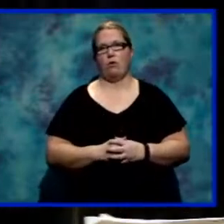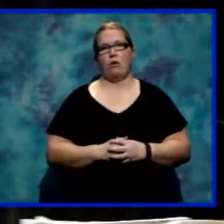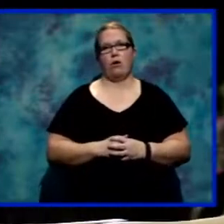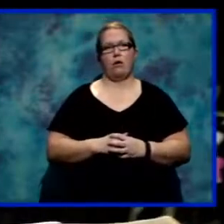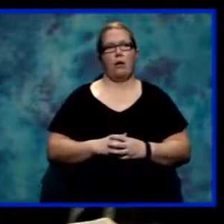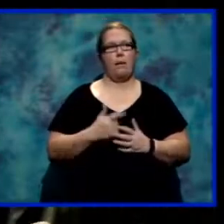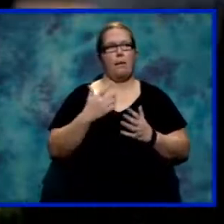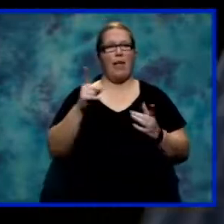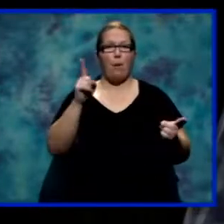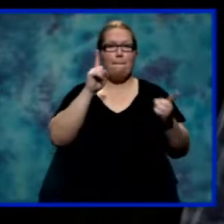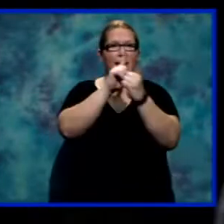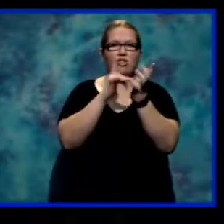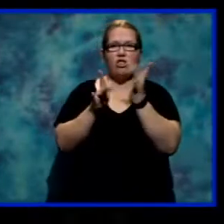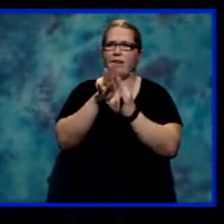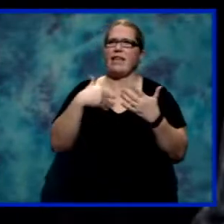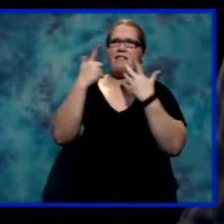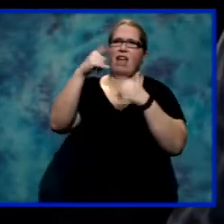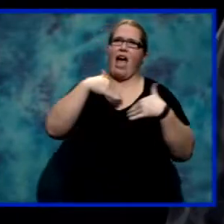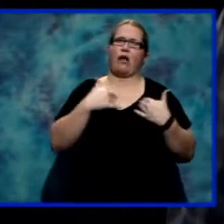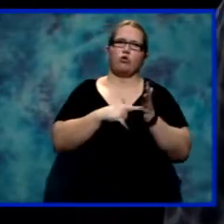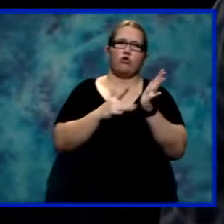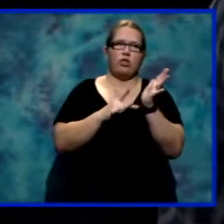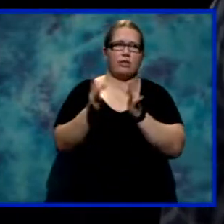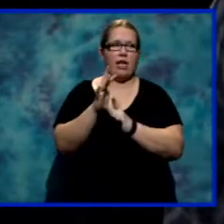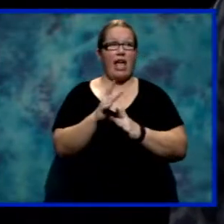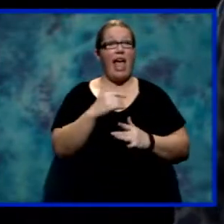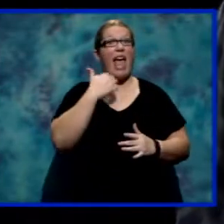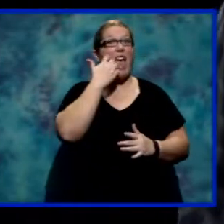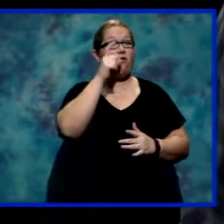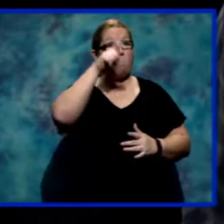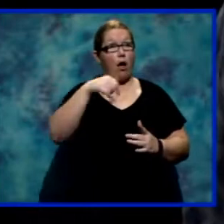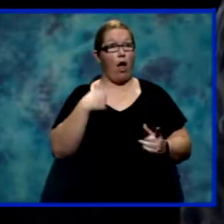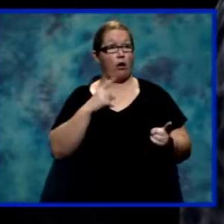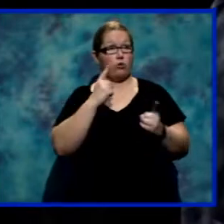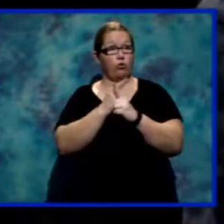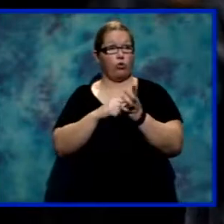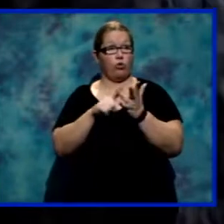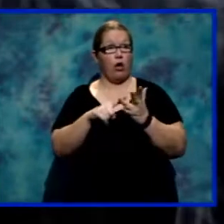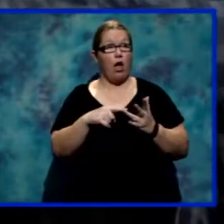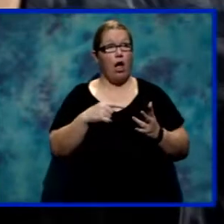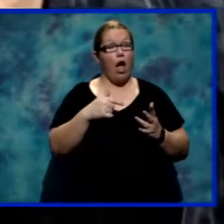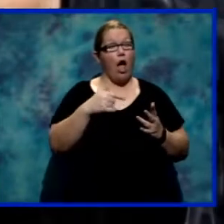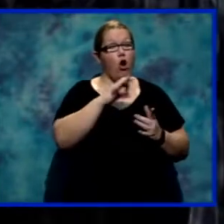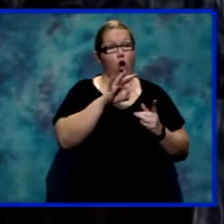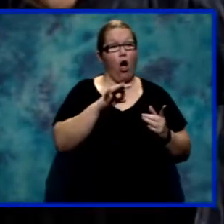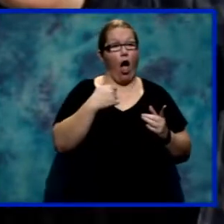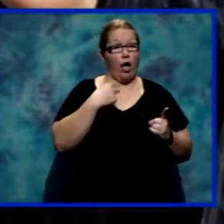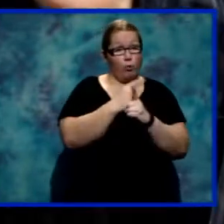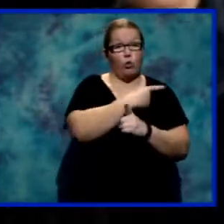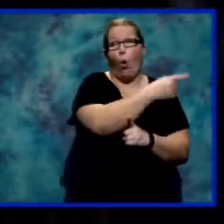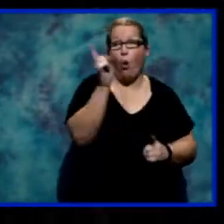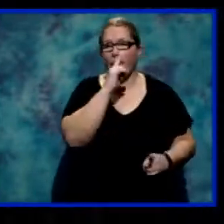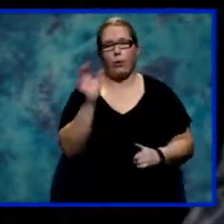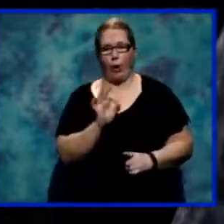meeting Jesus and giving their hearts to him. Every single one that I spoke to, I'm not saying that was for everyone, but it's everyone I spoke to, and there was a lot of people I